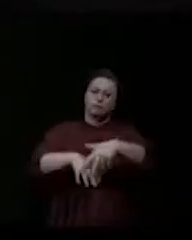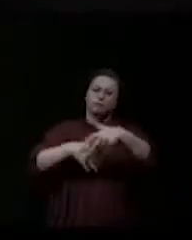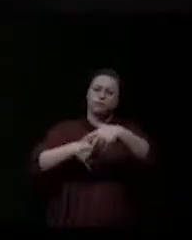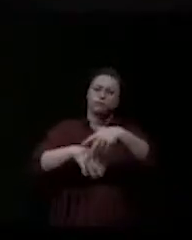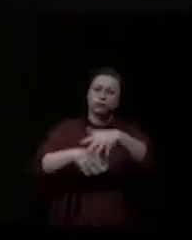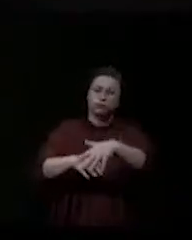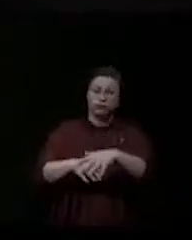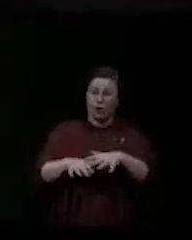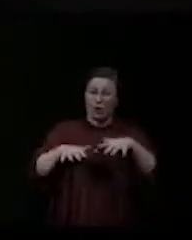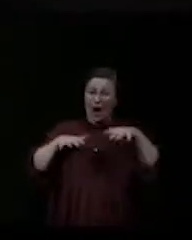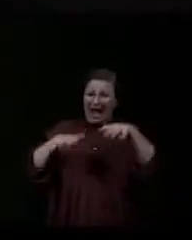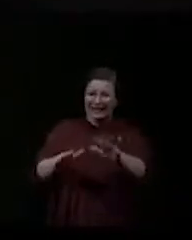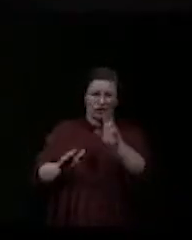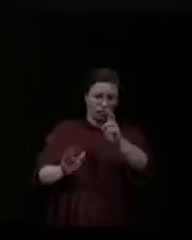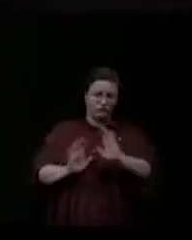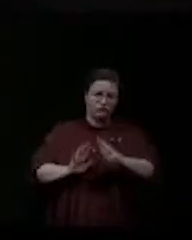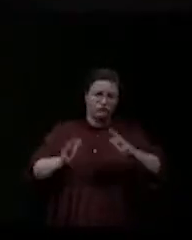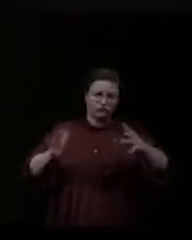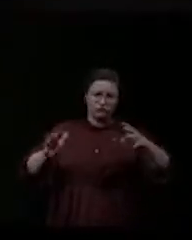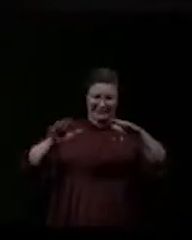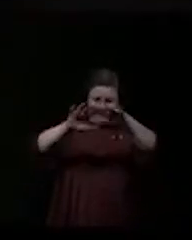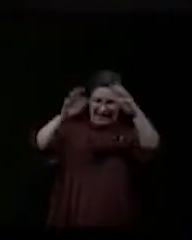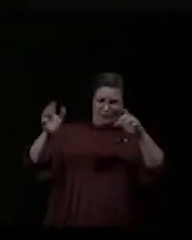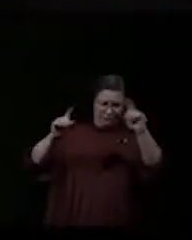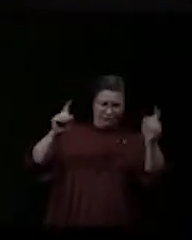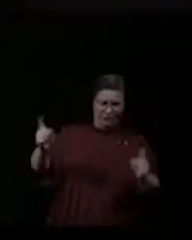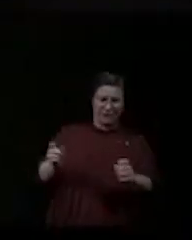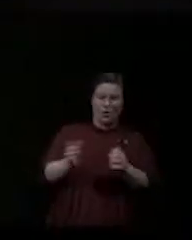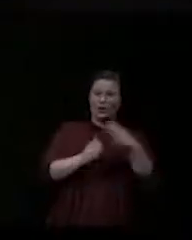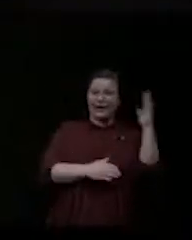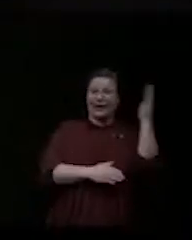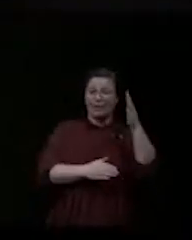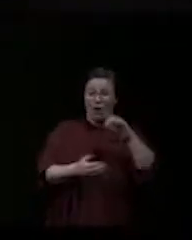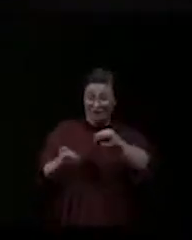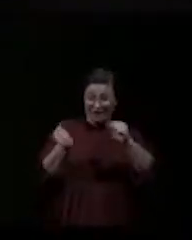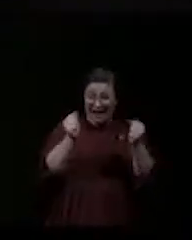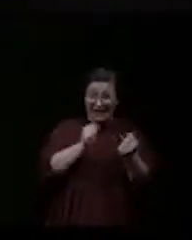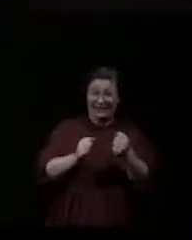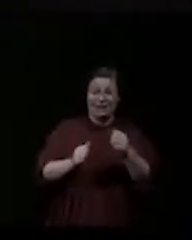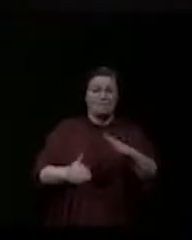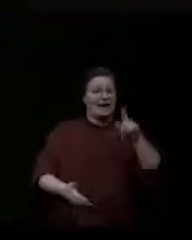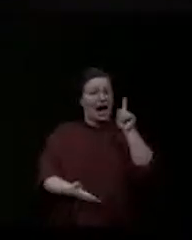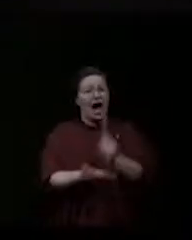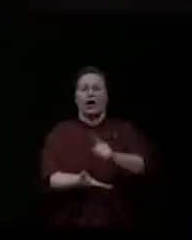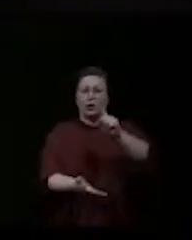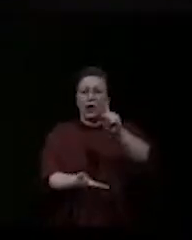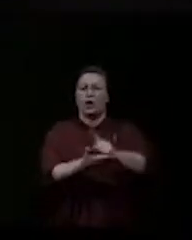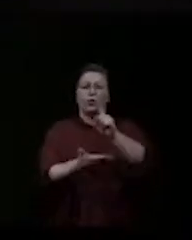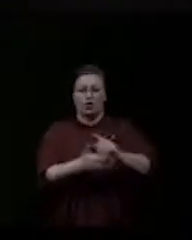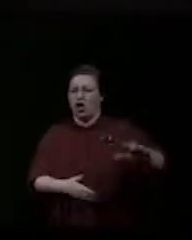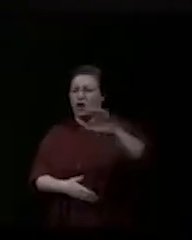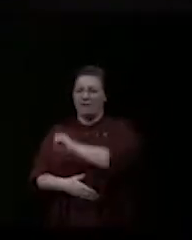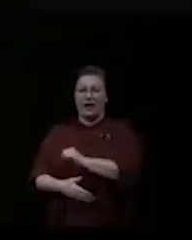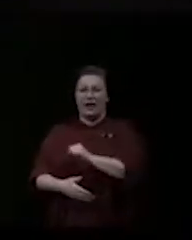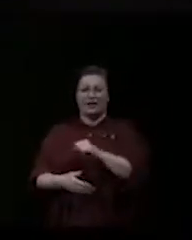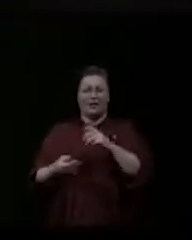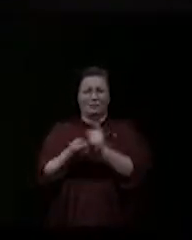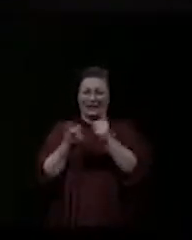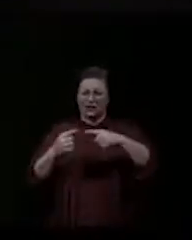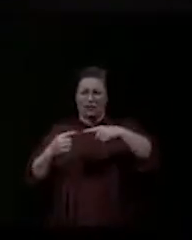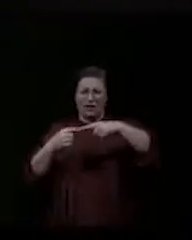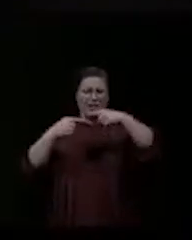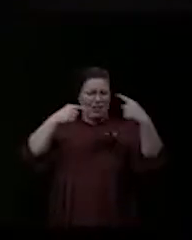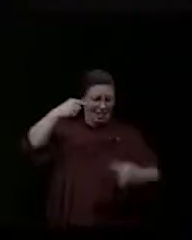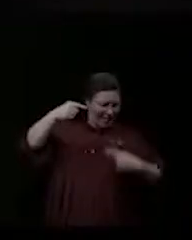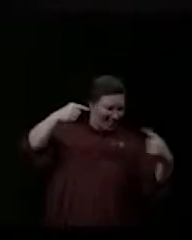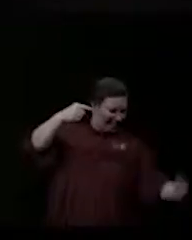are spreading as the climate situation becomes ever more urgent. It is creating a vicious cycle,